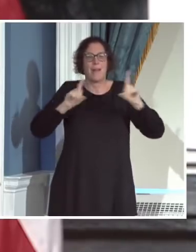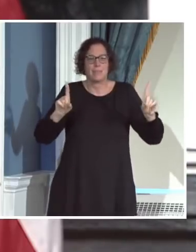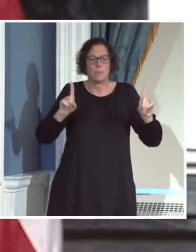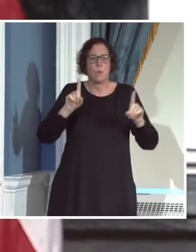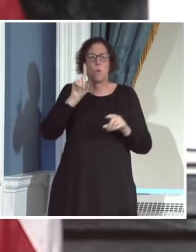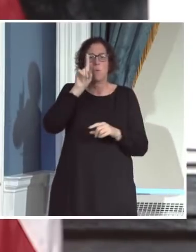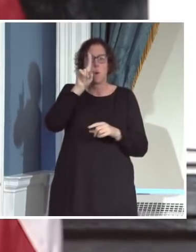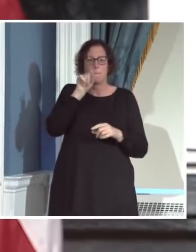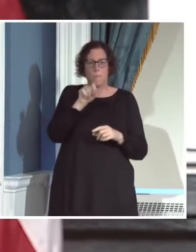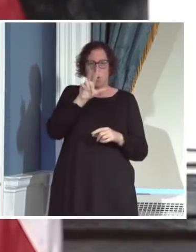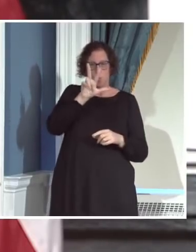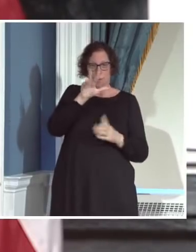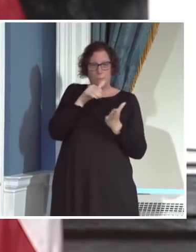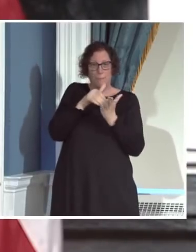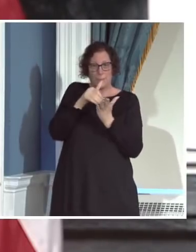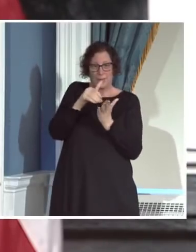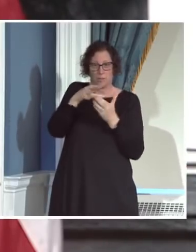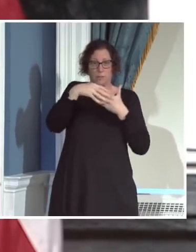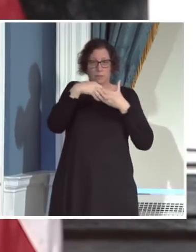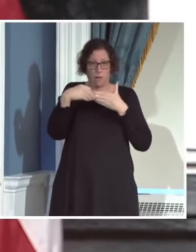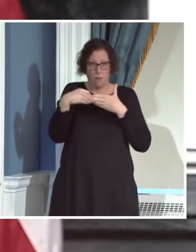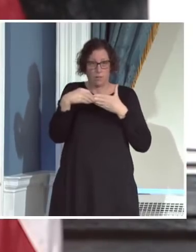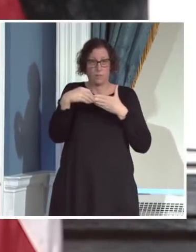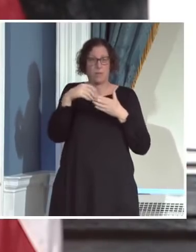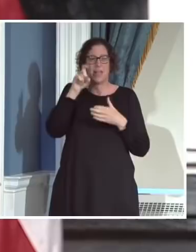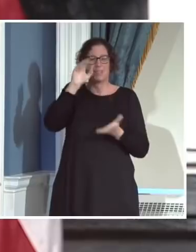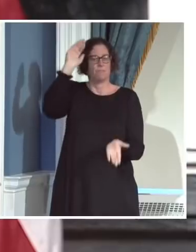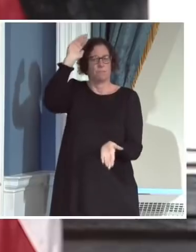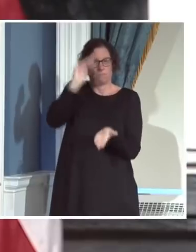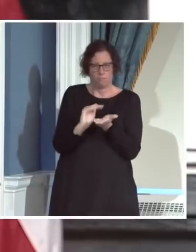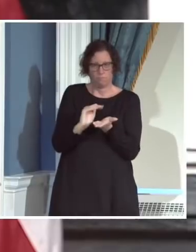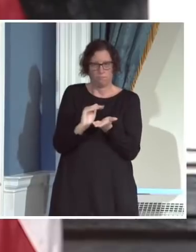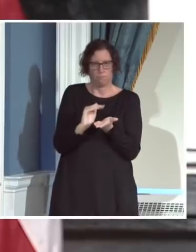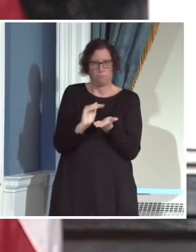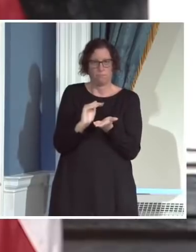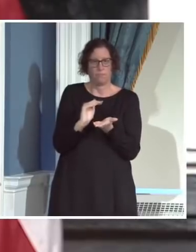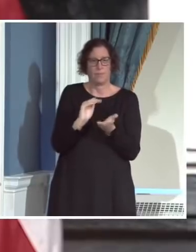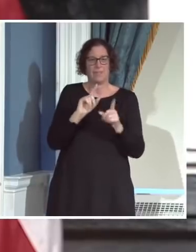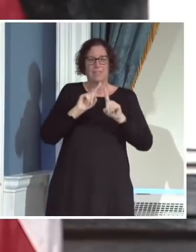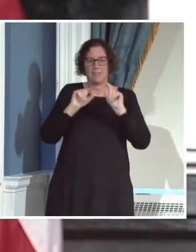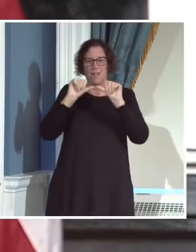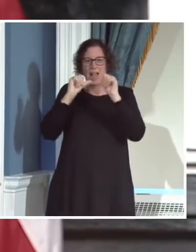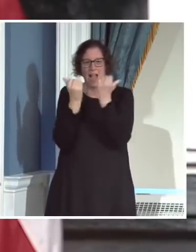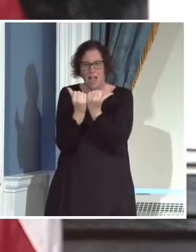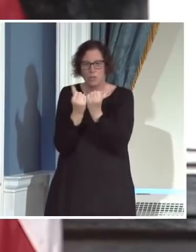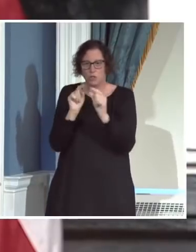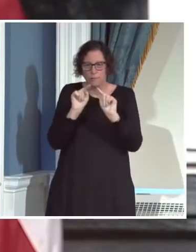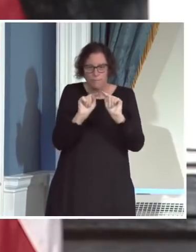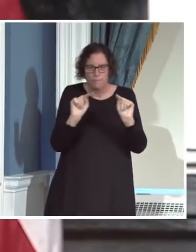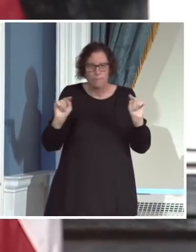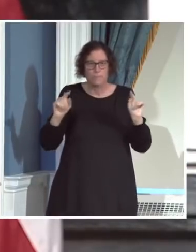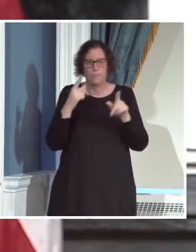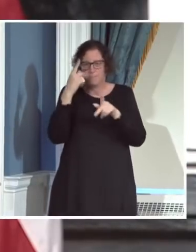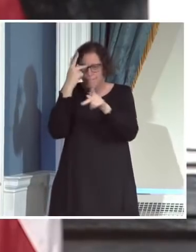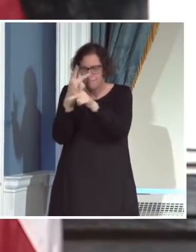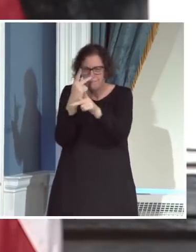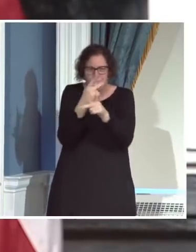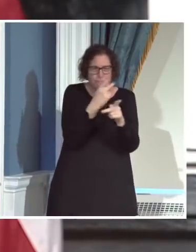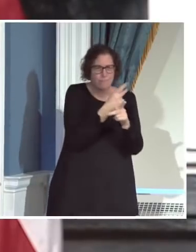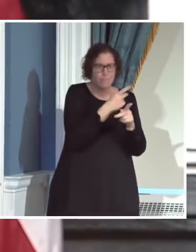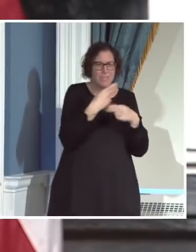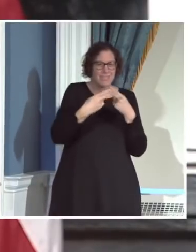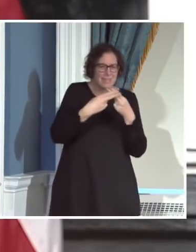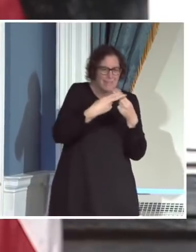will go up. But Rima, there is something very, very important that could happen in the coming weeks,